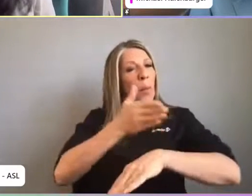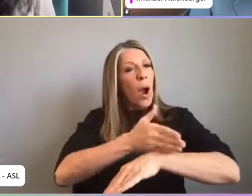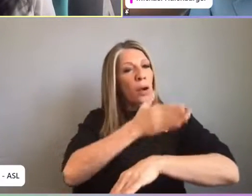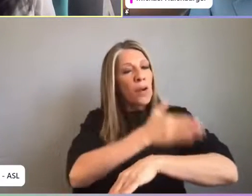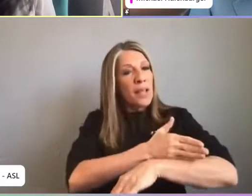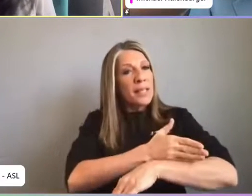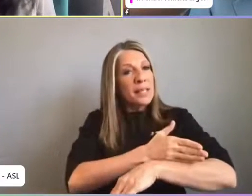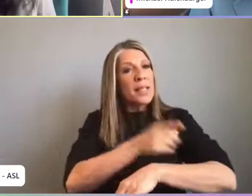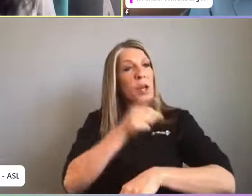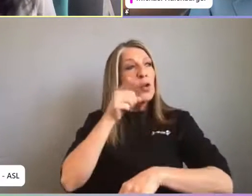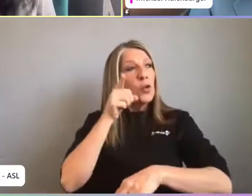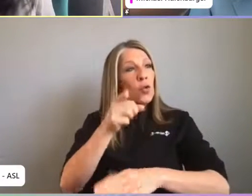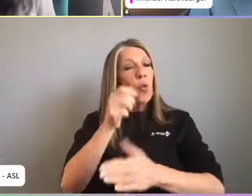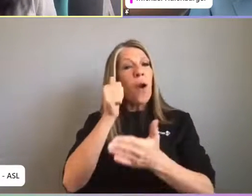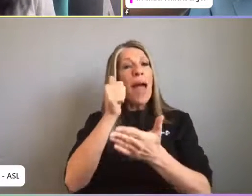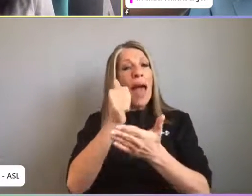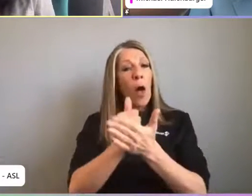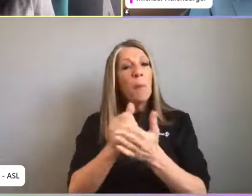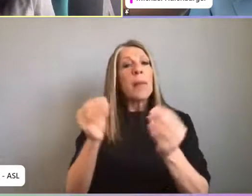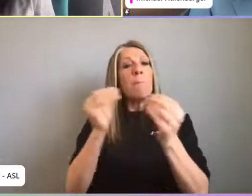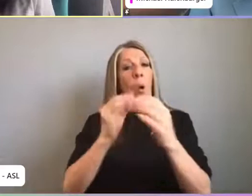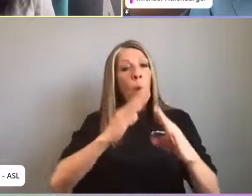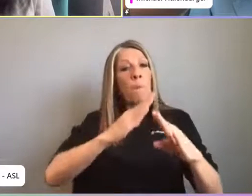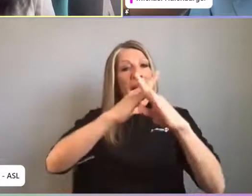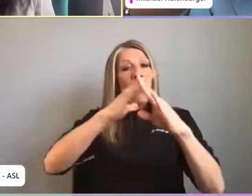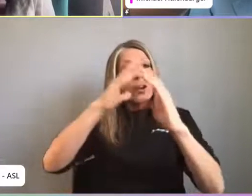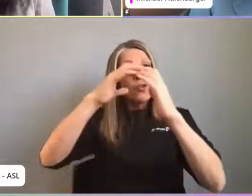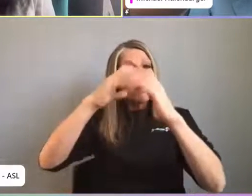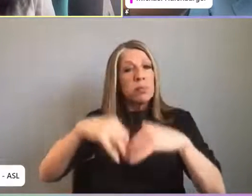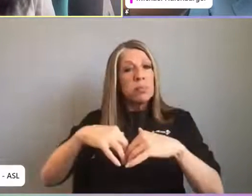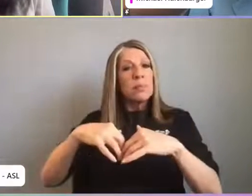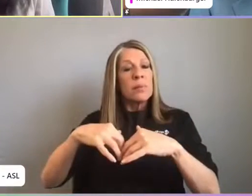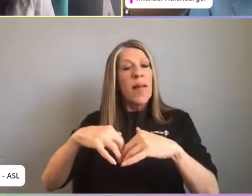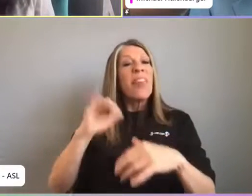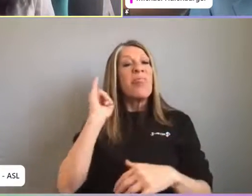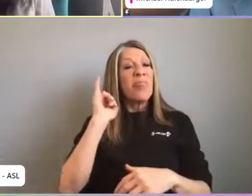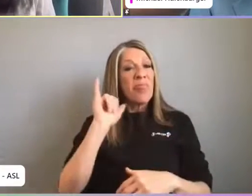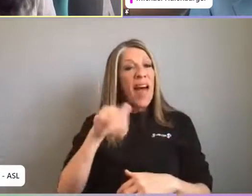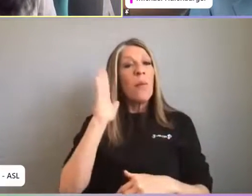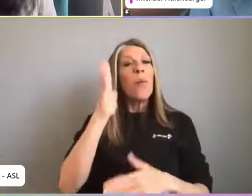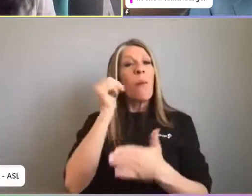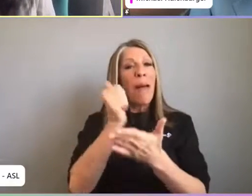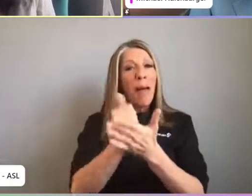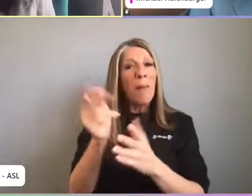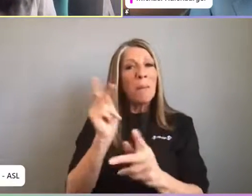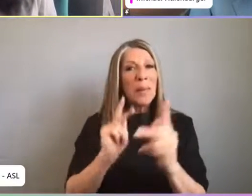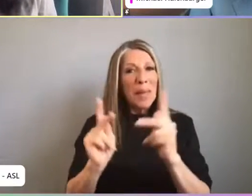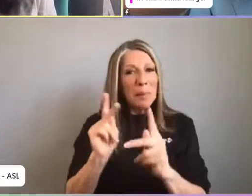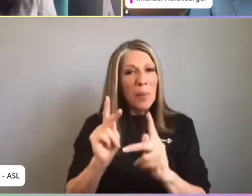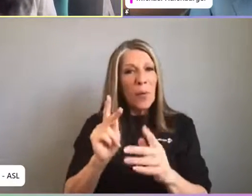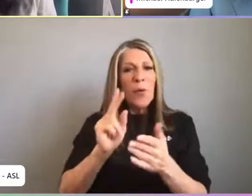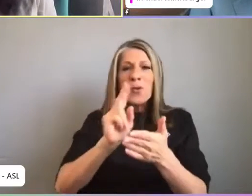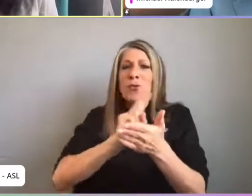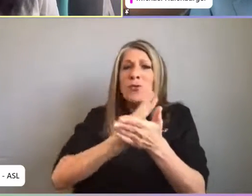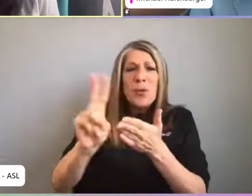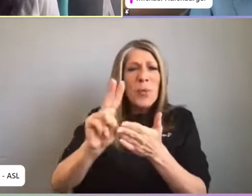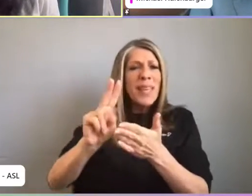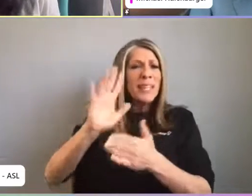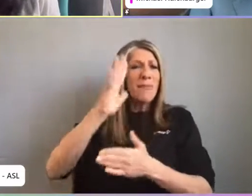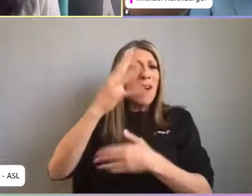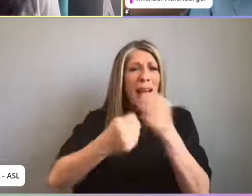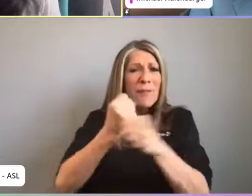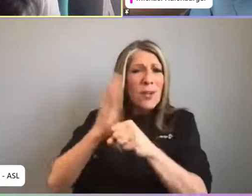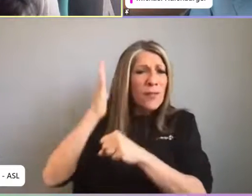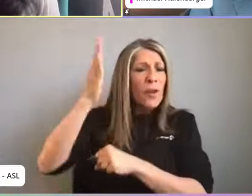you're helping more barriers be taken down. And that's going to help people 2 weeks down the line, 5 years down